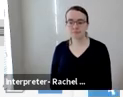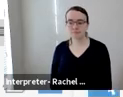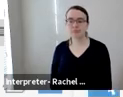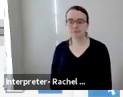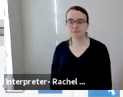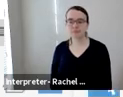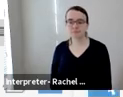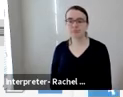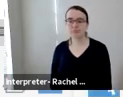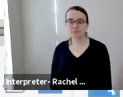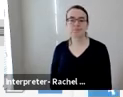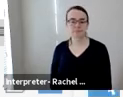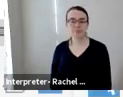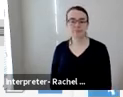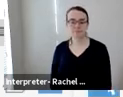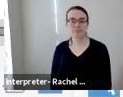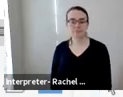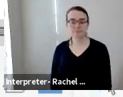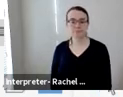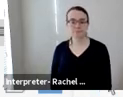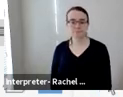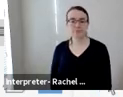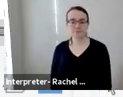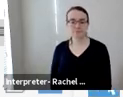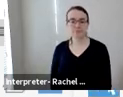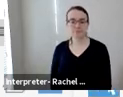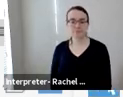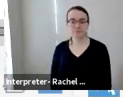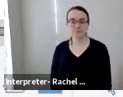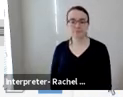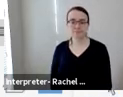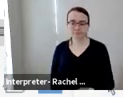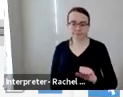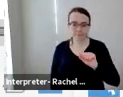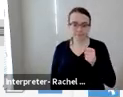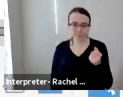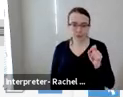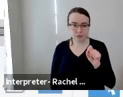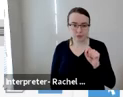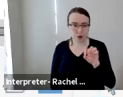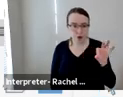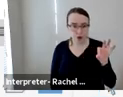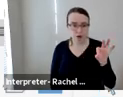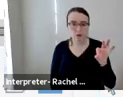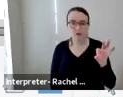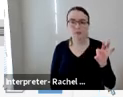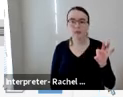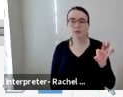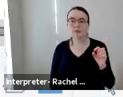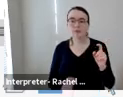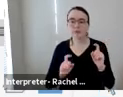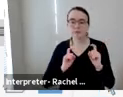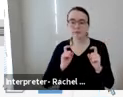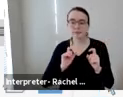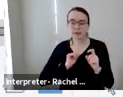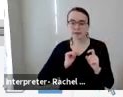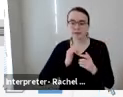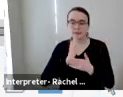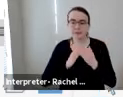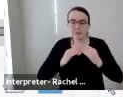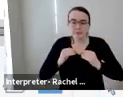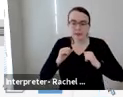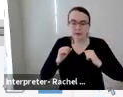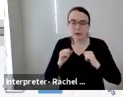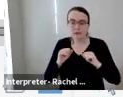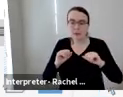and I'm going to keep my tool. There we go. I'll go ahead and turn that off. and I'm going to give myself a little bit of clearance there. I'm going to push